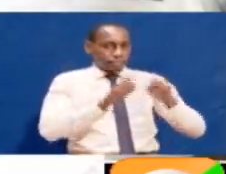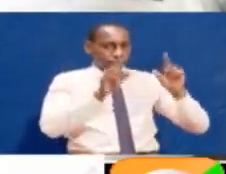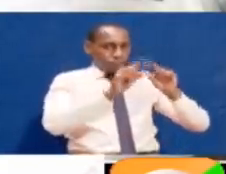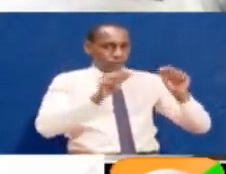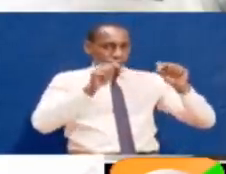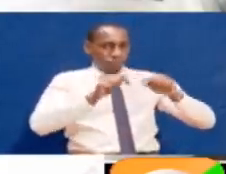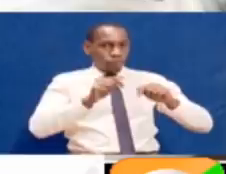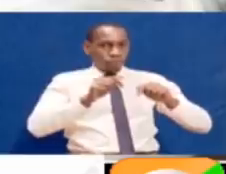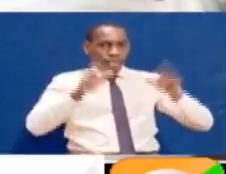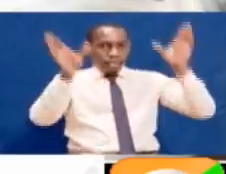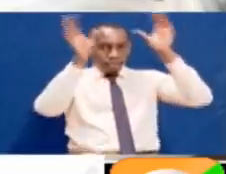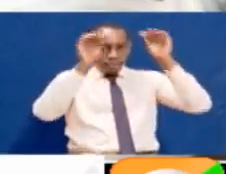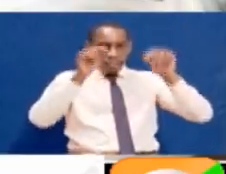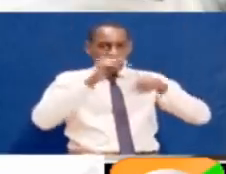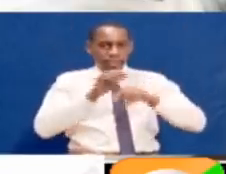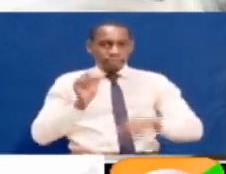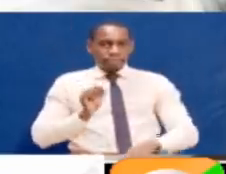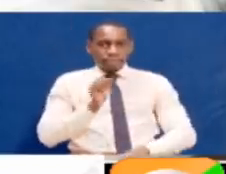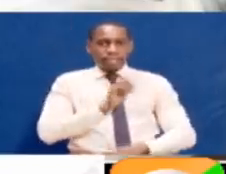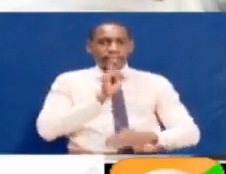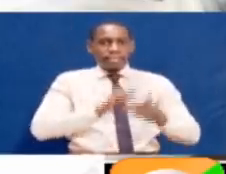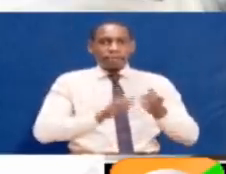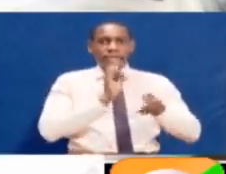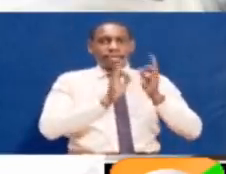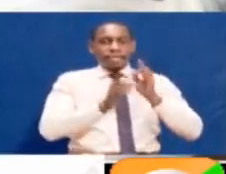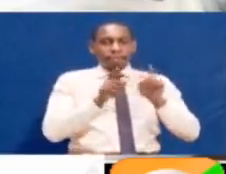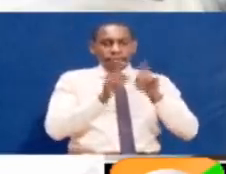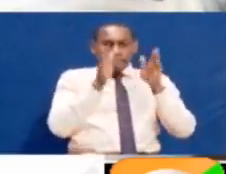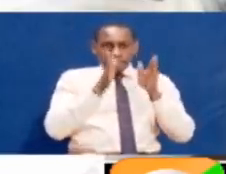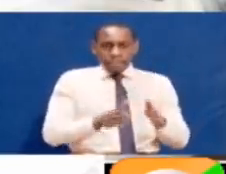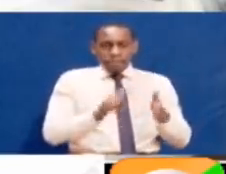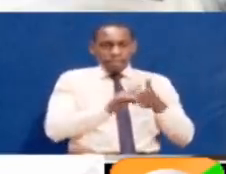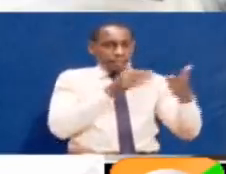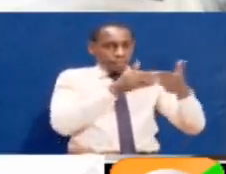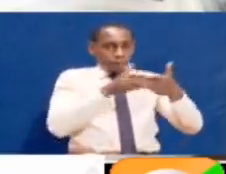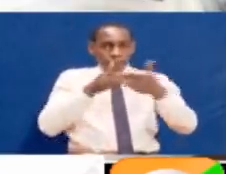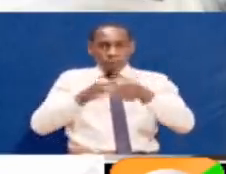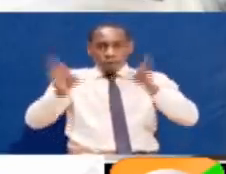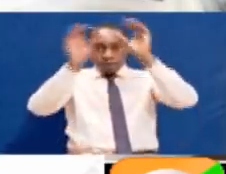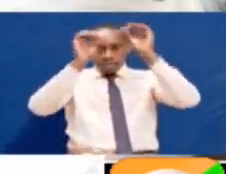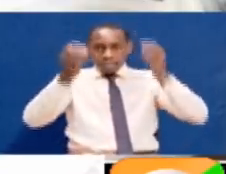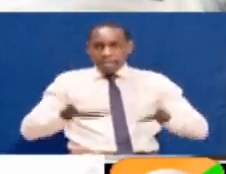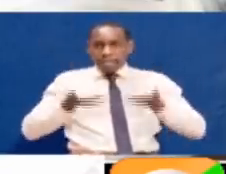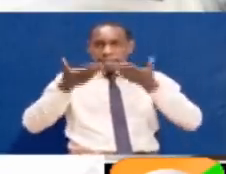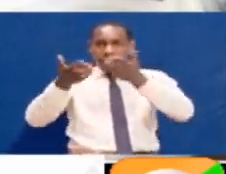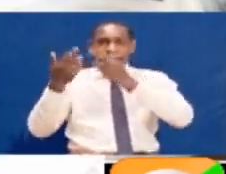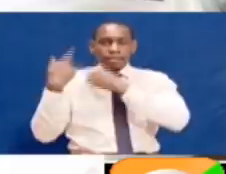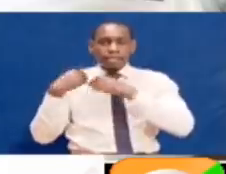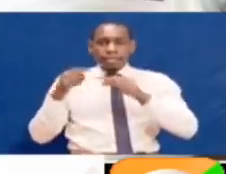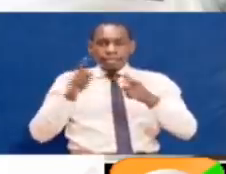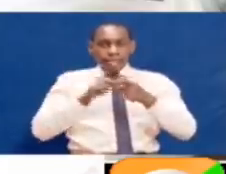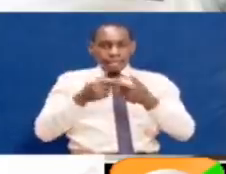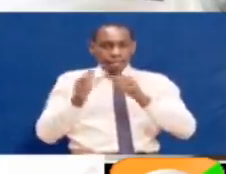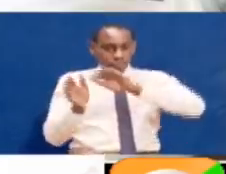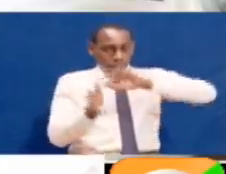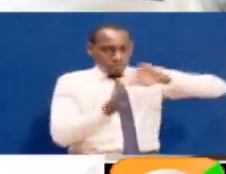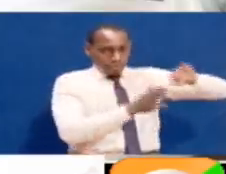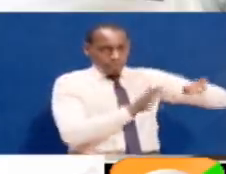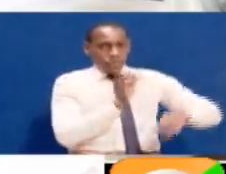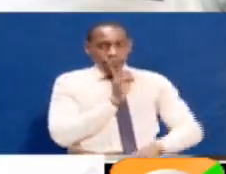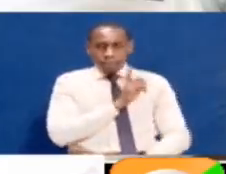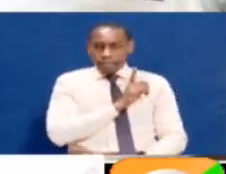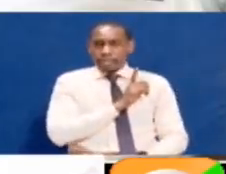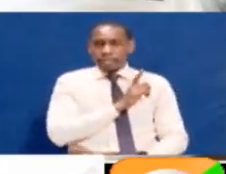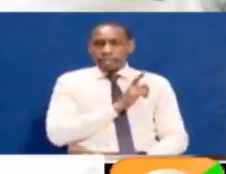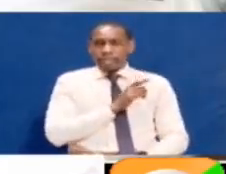president this afternoon or this morning in Senate. You said that if you're the person that has been preventing the president from delivering his mandate, then you are out of the way